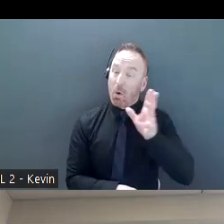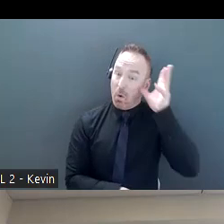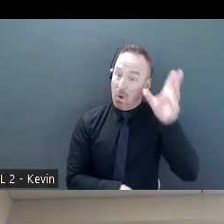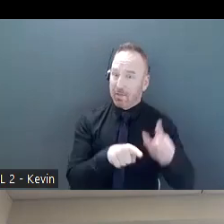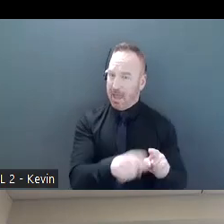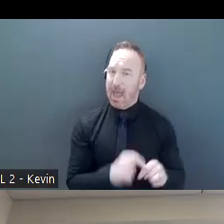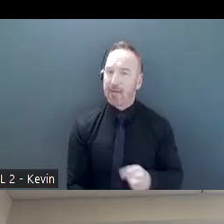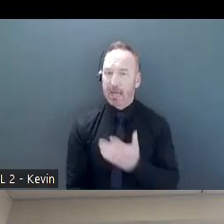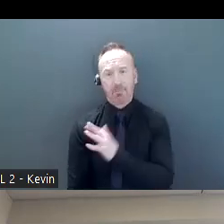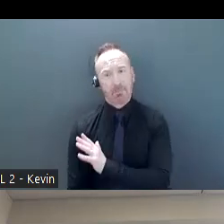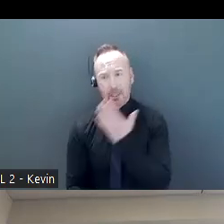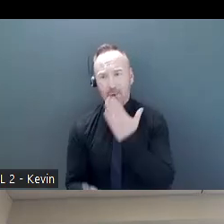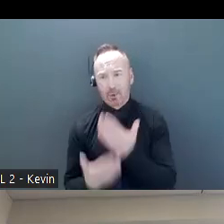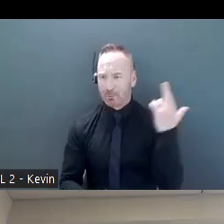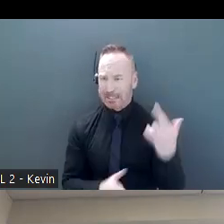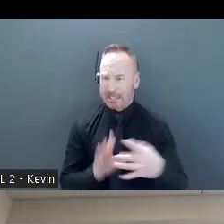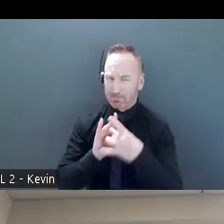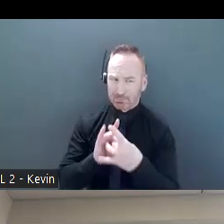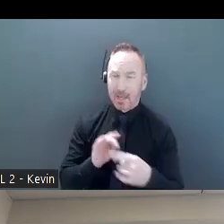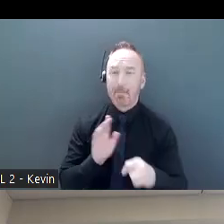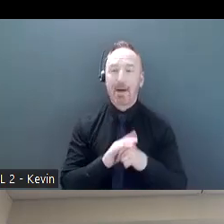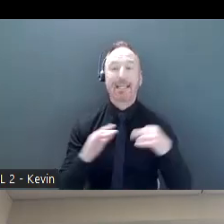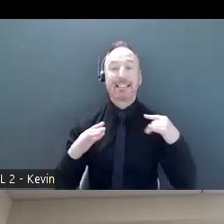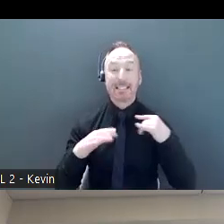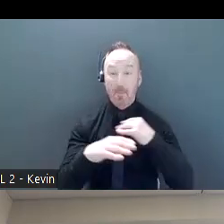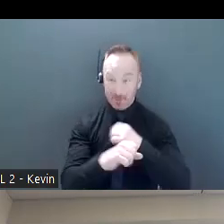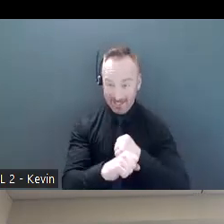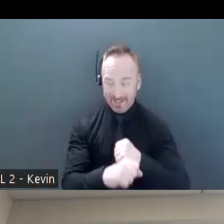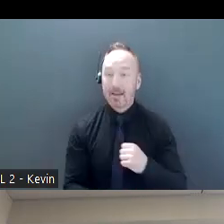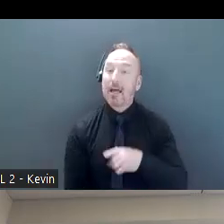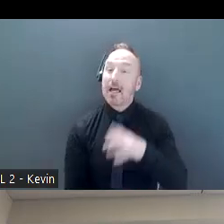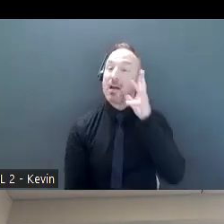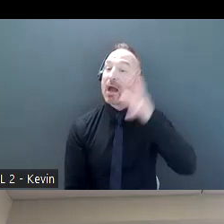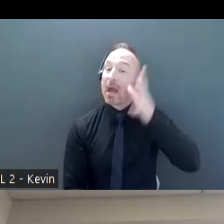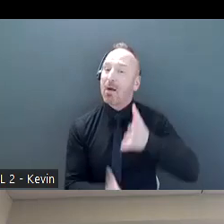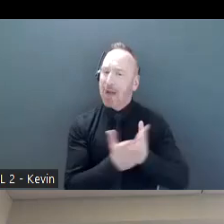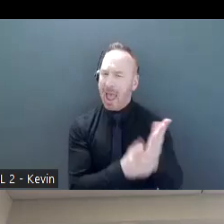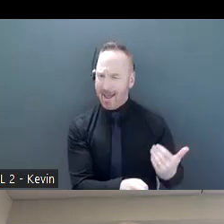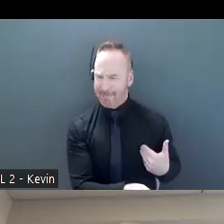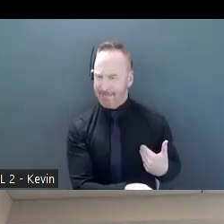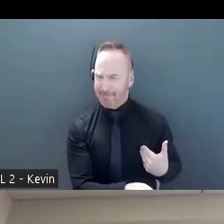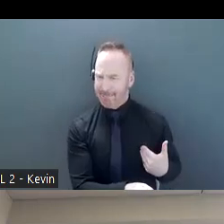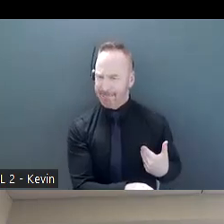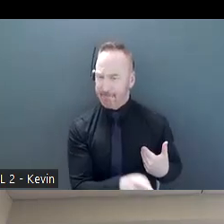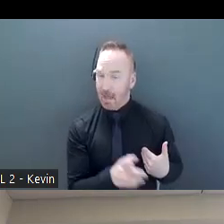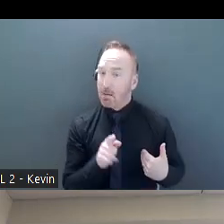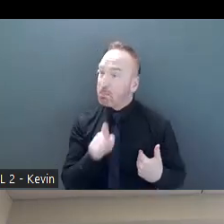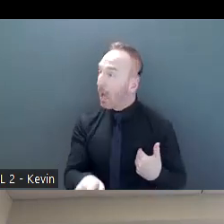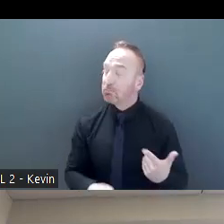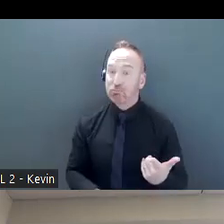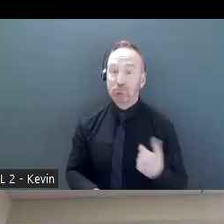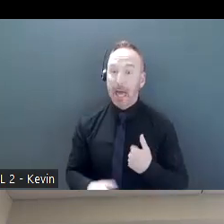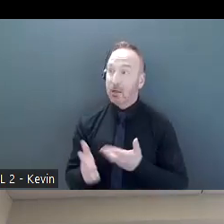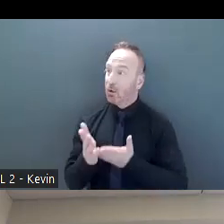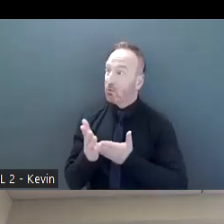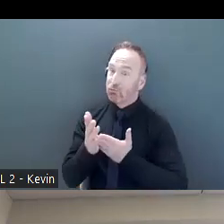So in summary, grandparents do have rights, but it's not a given. It's not an automatic. And you do